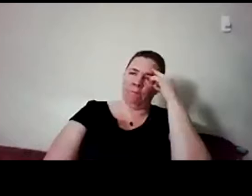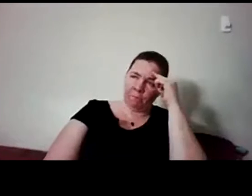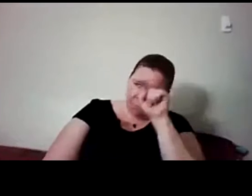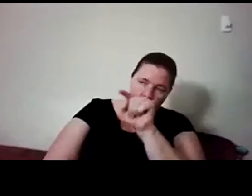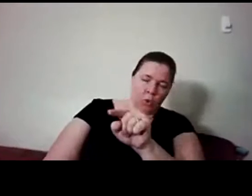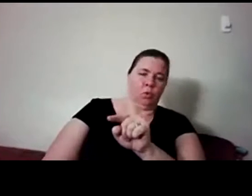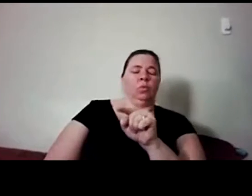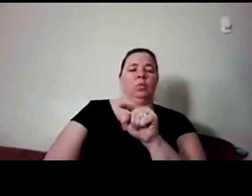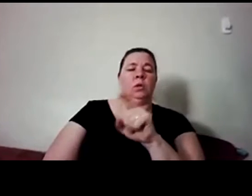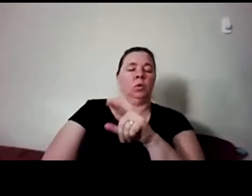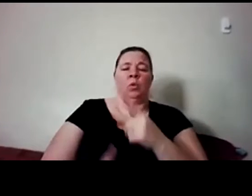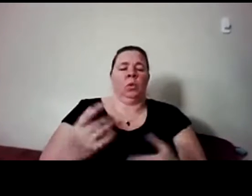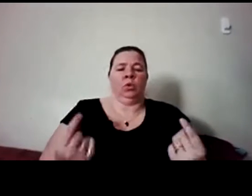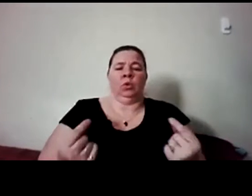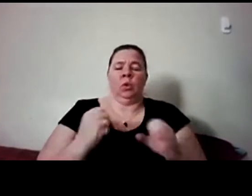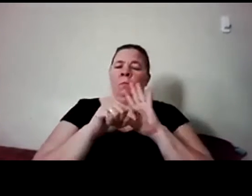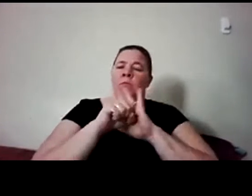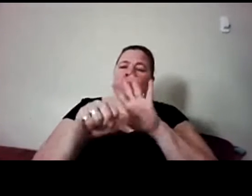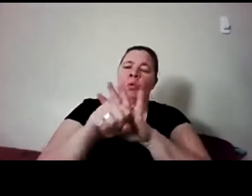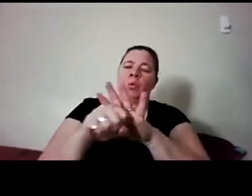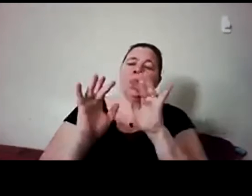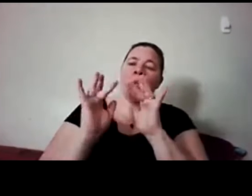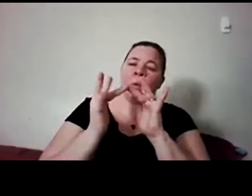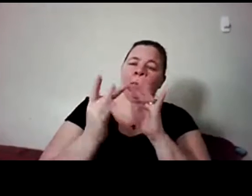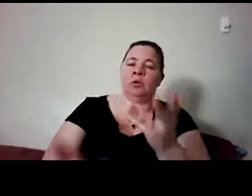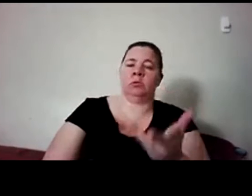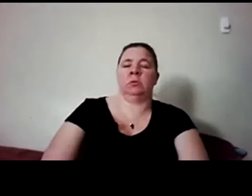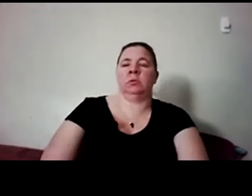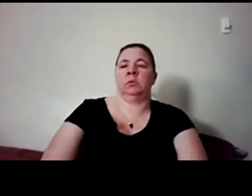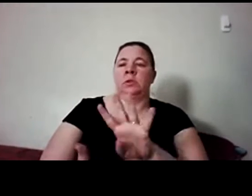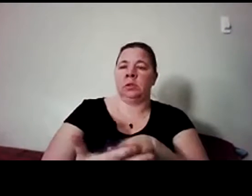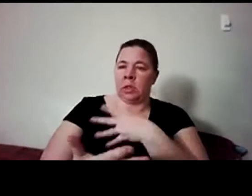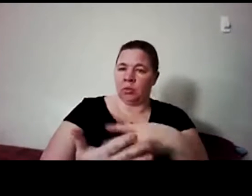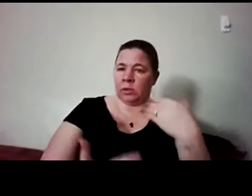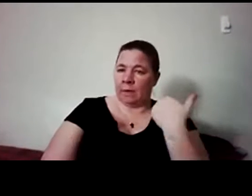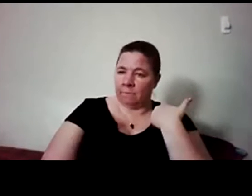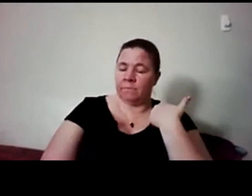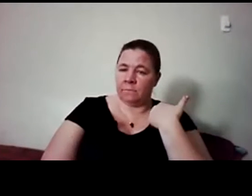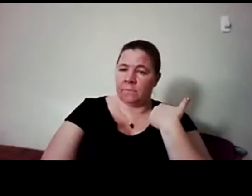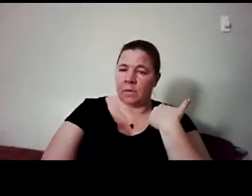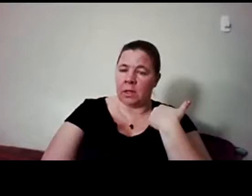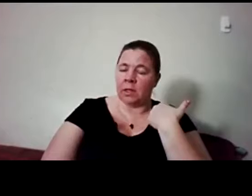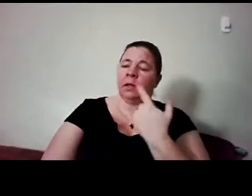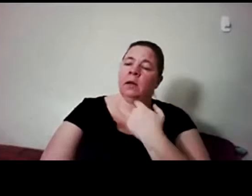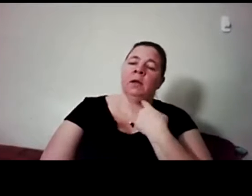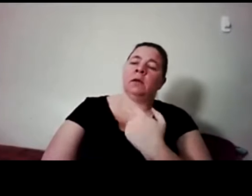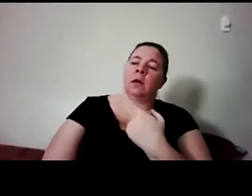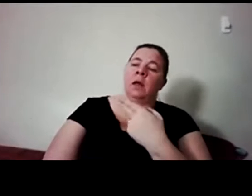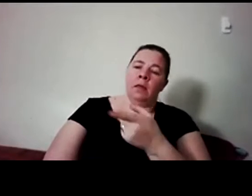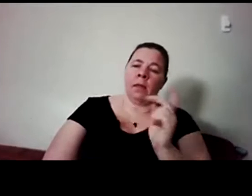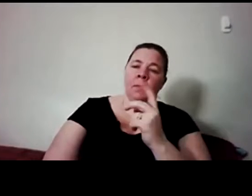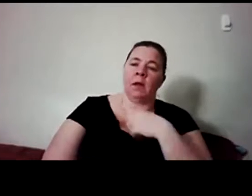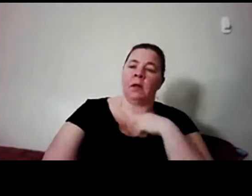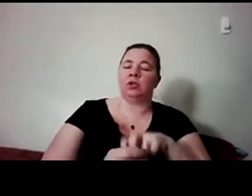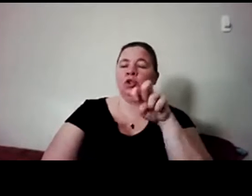So all you need to do is promote the webinars. We have webinar schedules. All you have to do is tell them, hey, I found out, I hop on